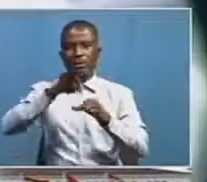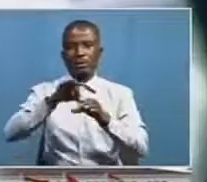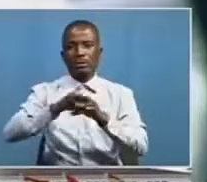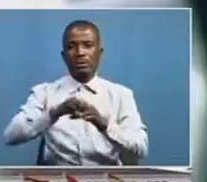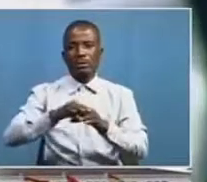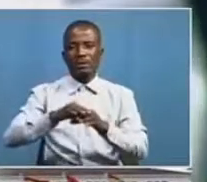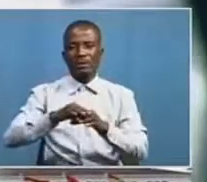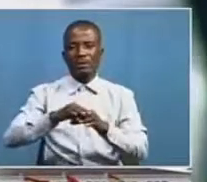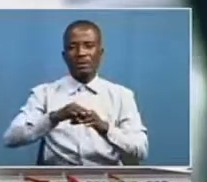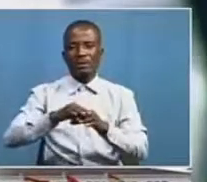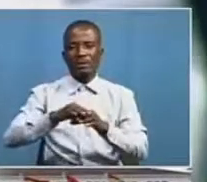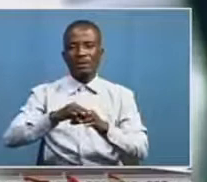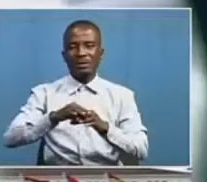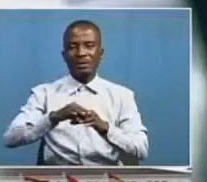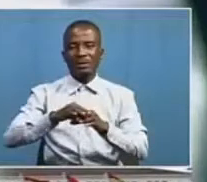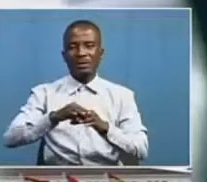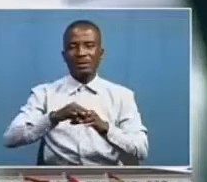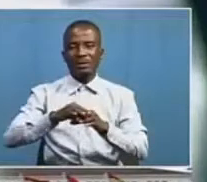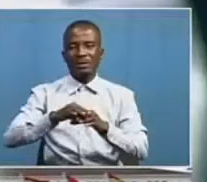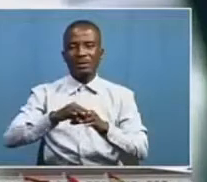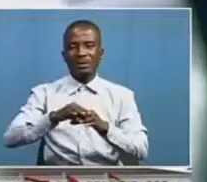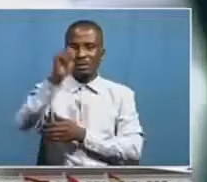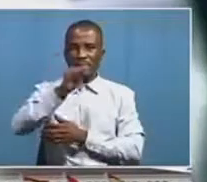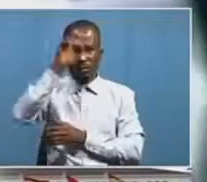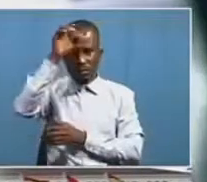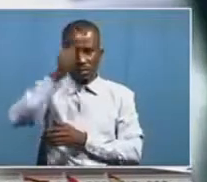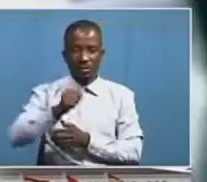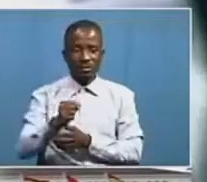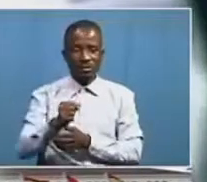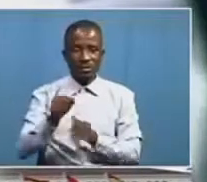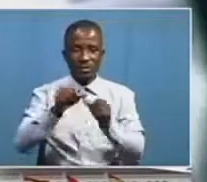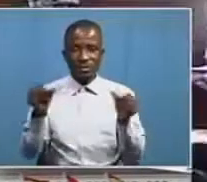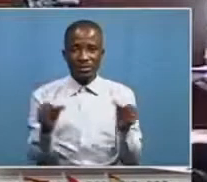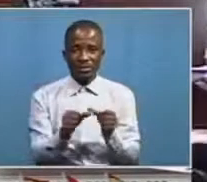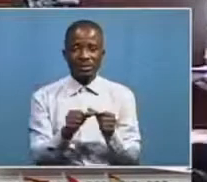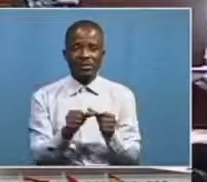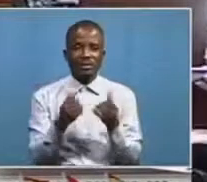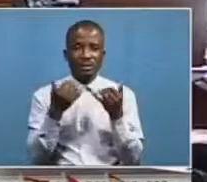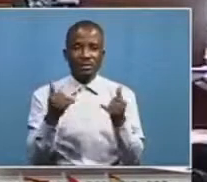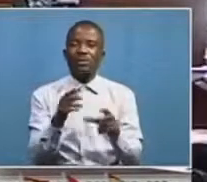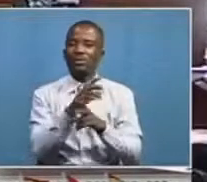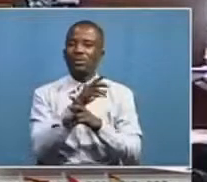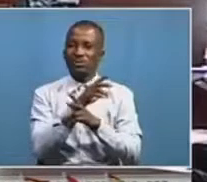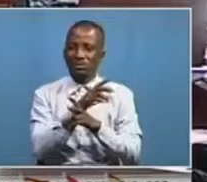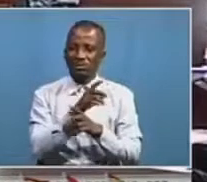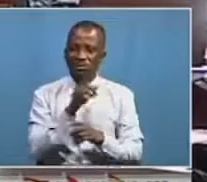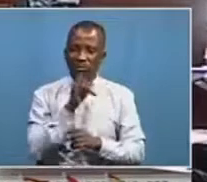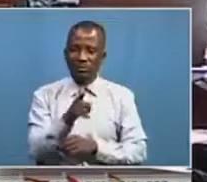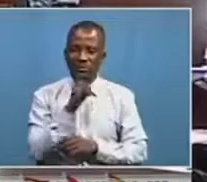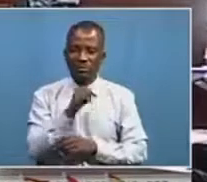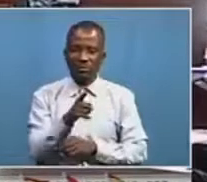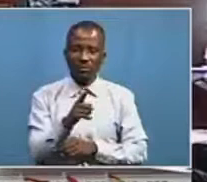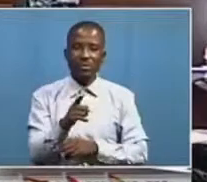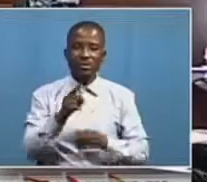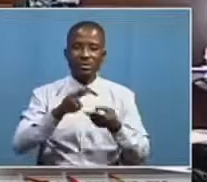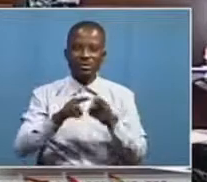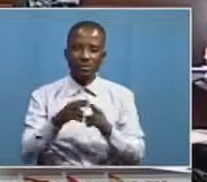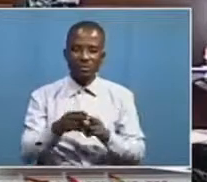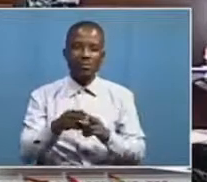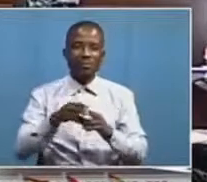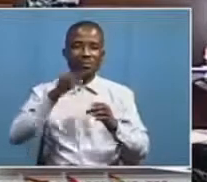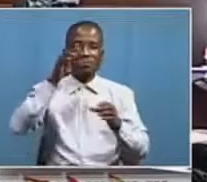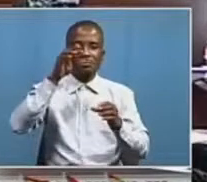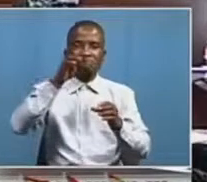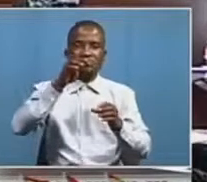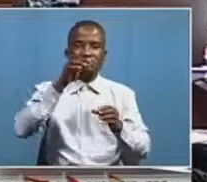votes from Techim and South constituency, which was still outstanding. There is no doubt that in providing particulars of the votes